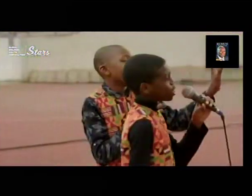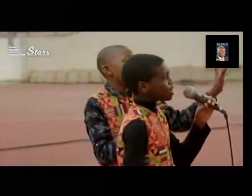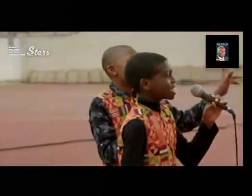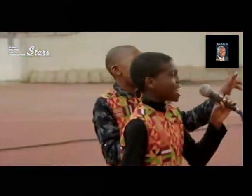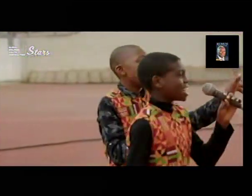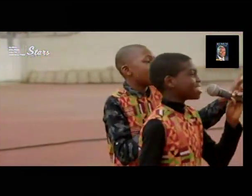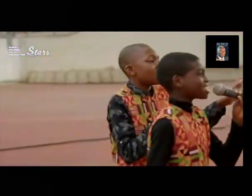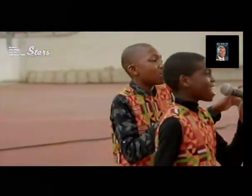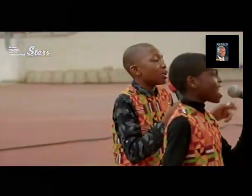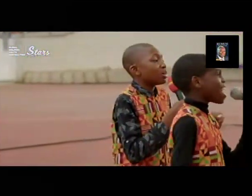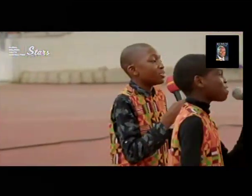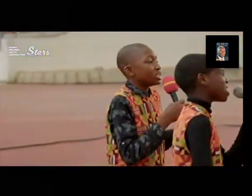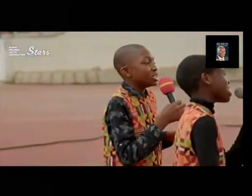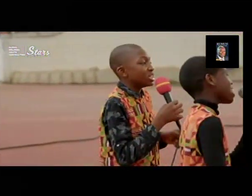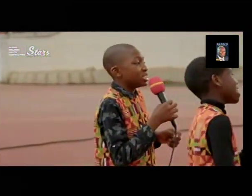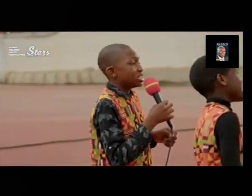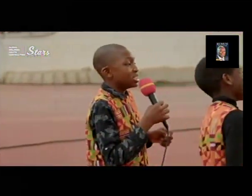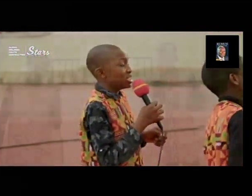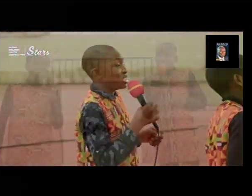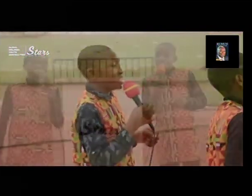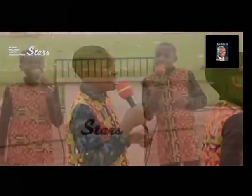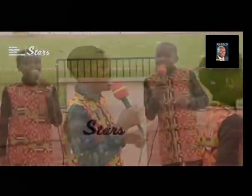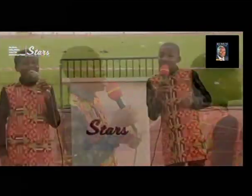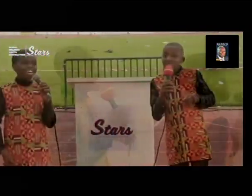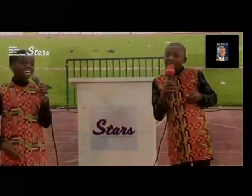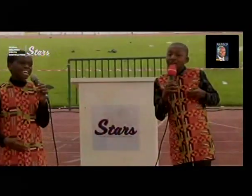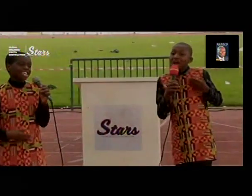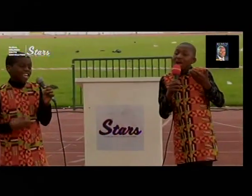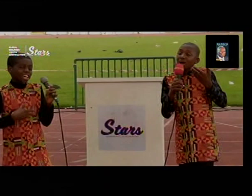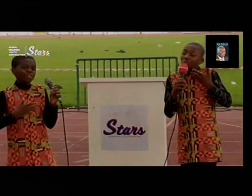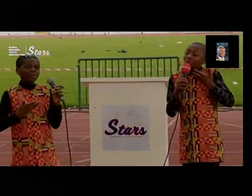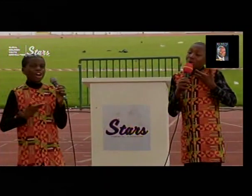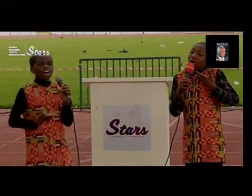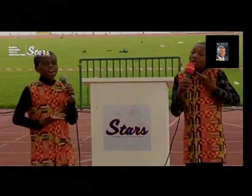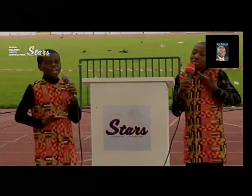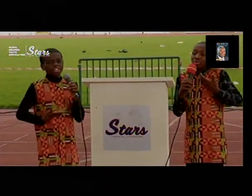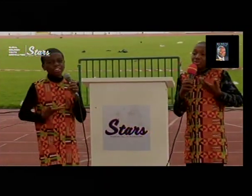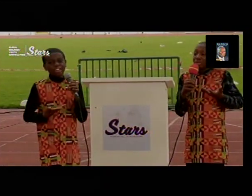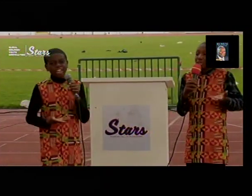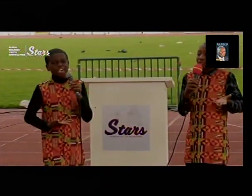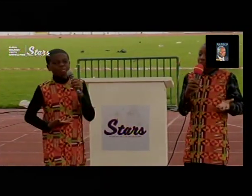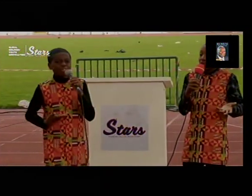make no sense of it, and